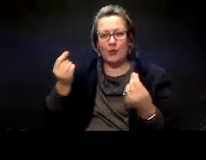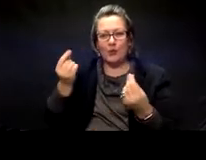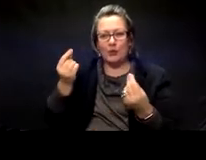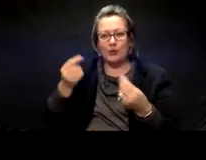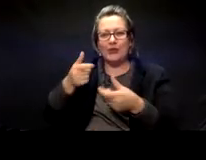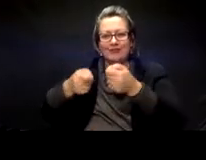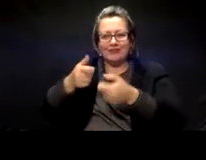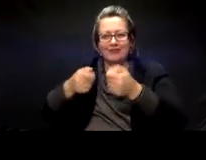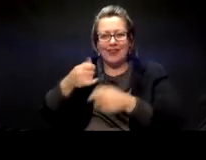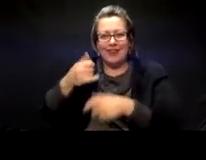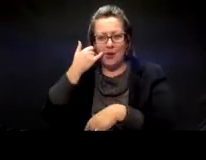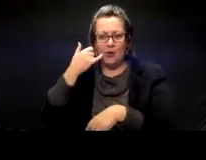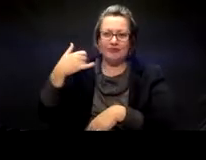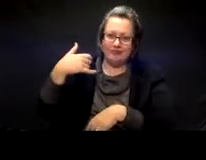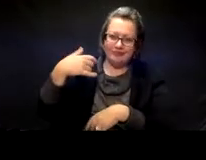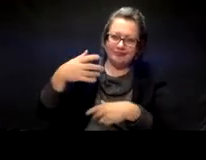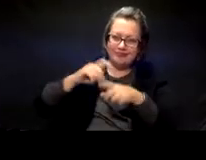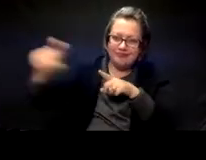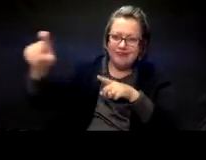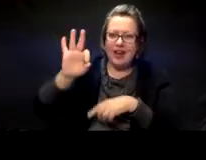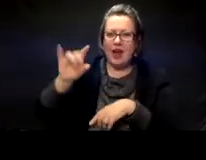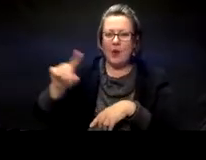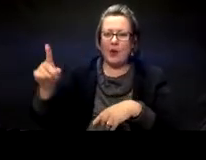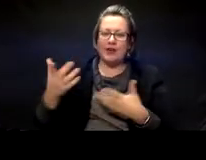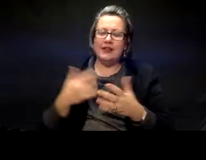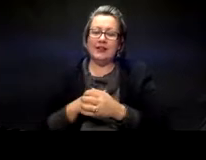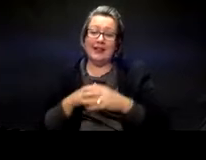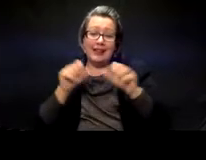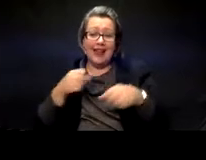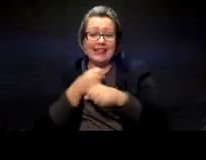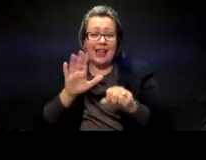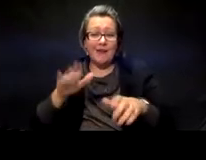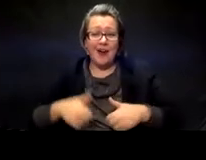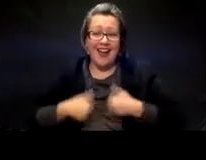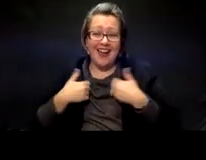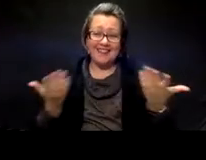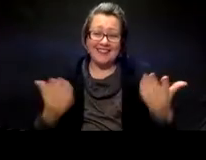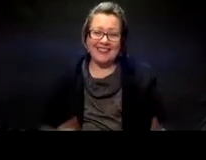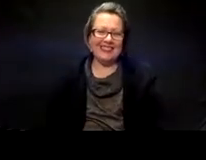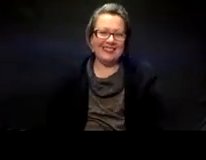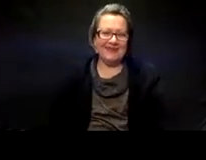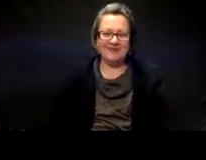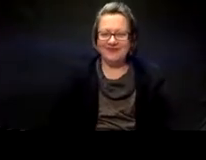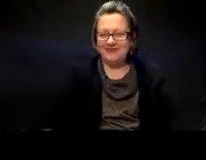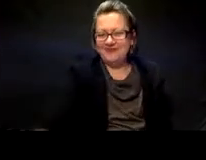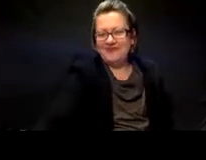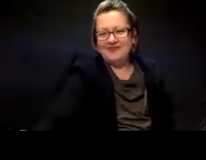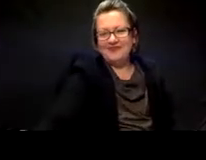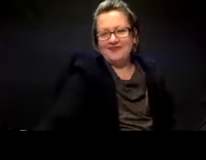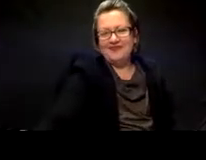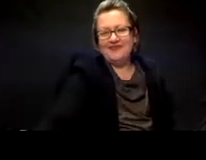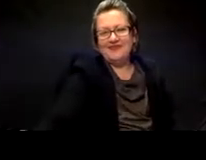to 911, the child would know what to do using the phone and texting 911. And that could save your